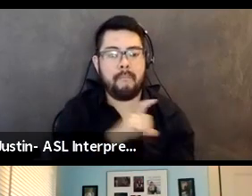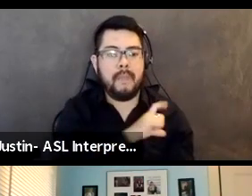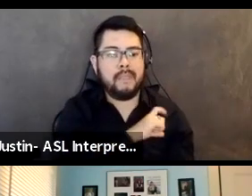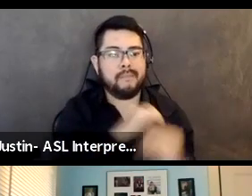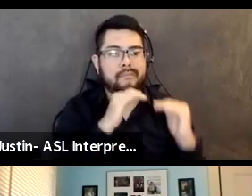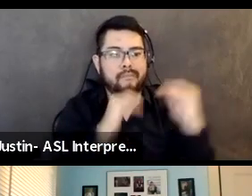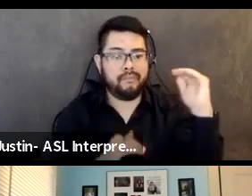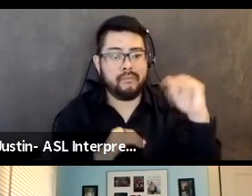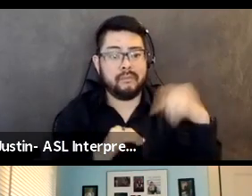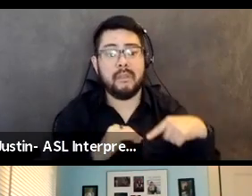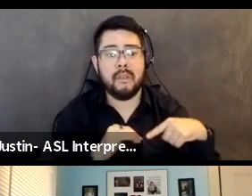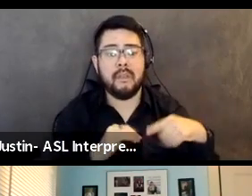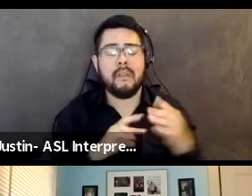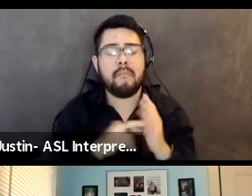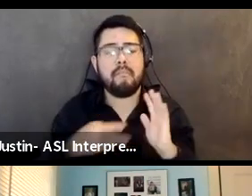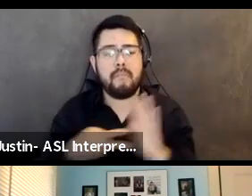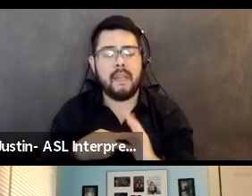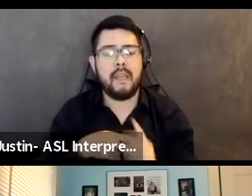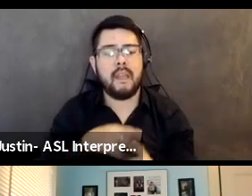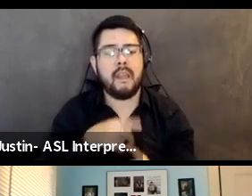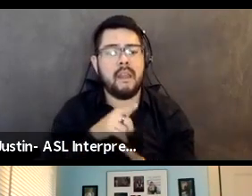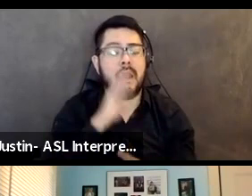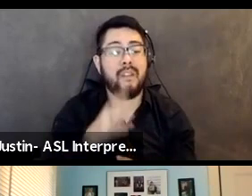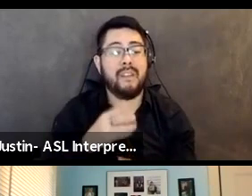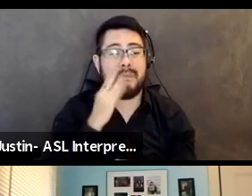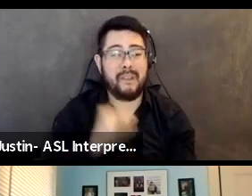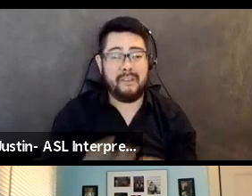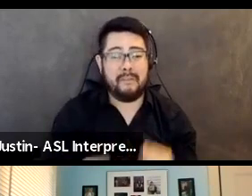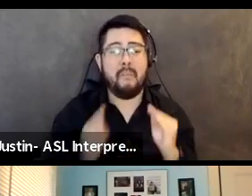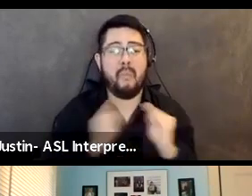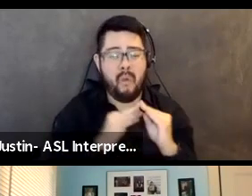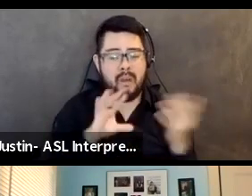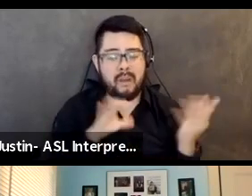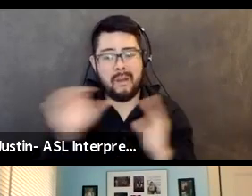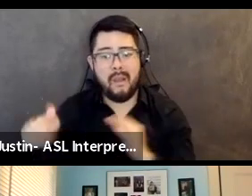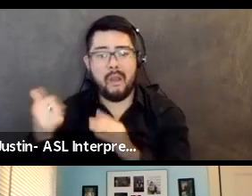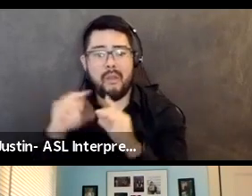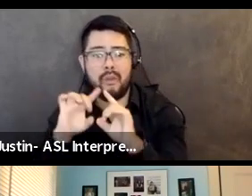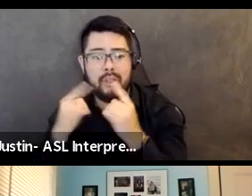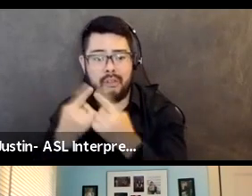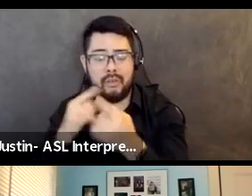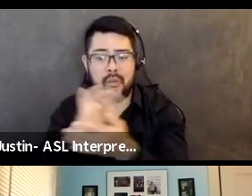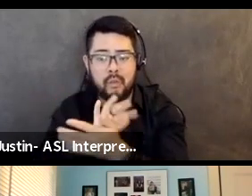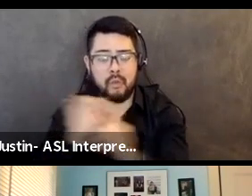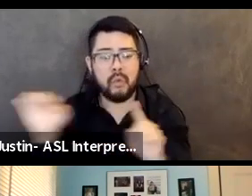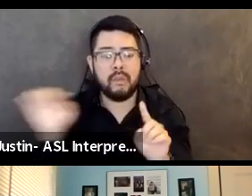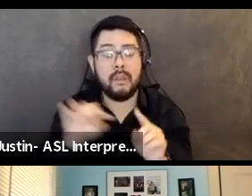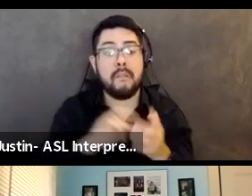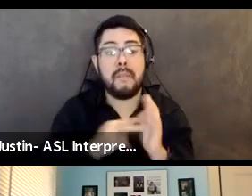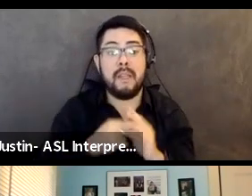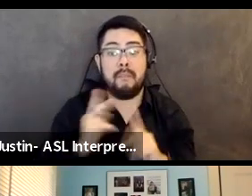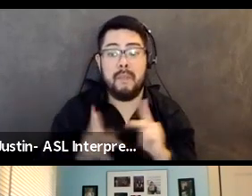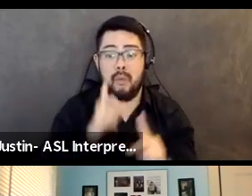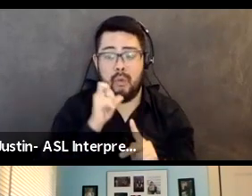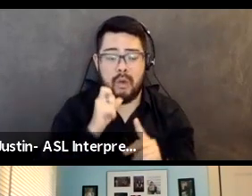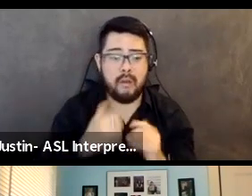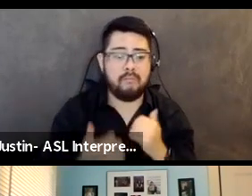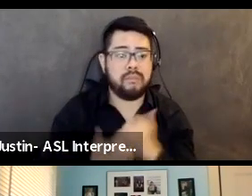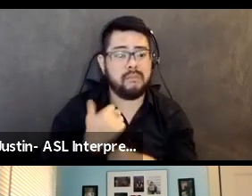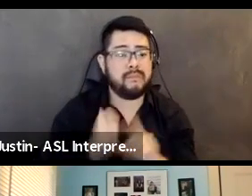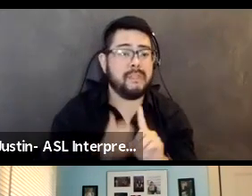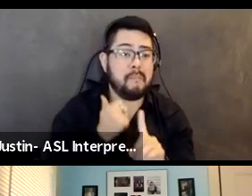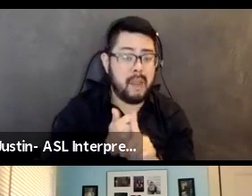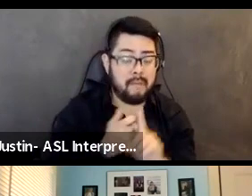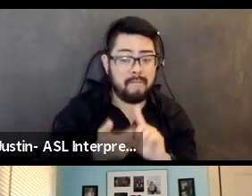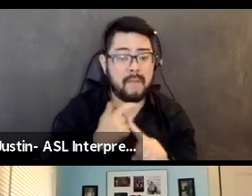have sros and schools at significantly higher rates than other schools in the district meaning that the groups most impacted by police harm will